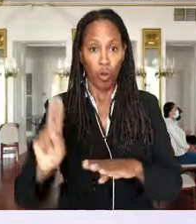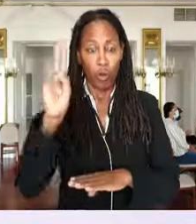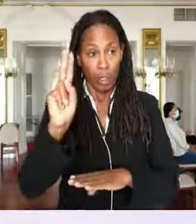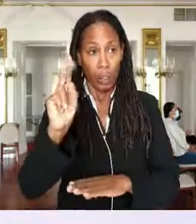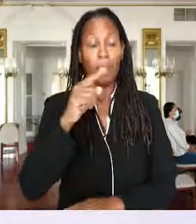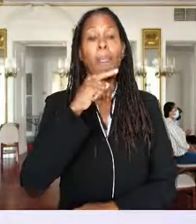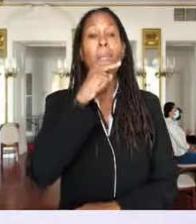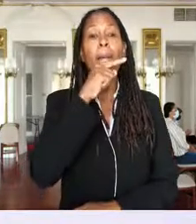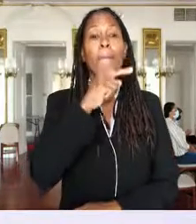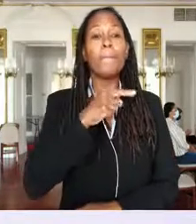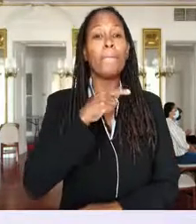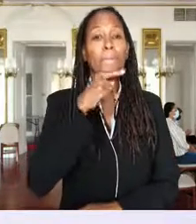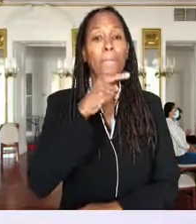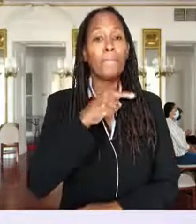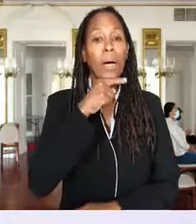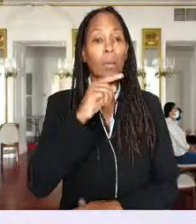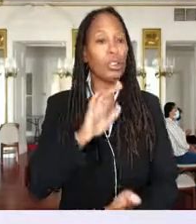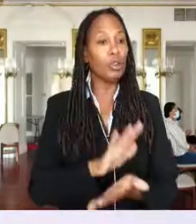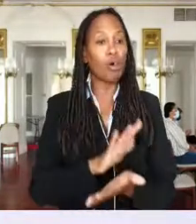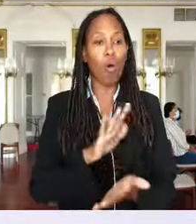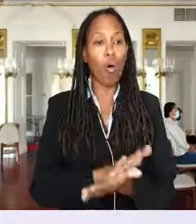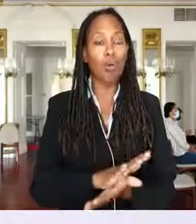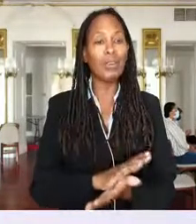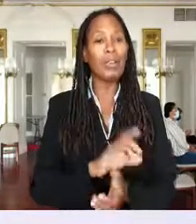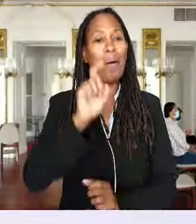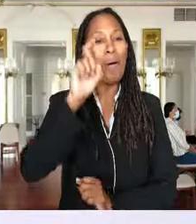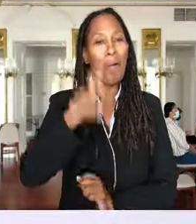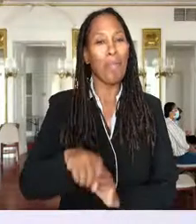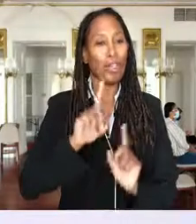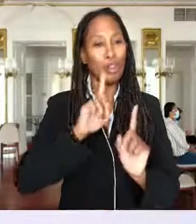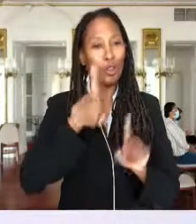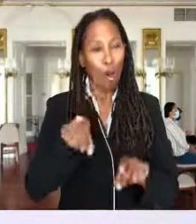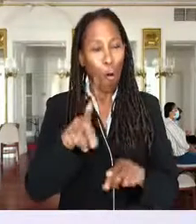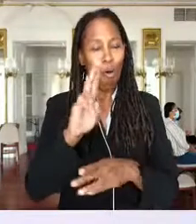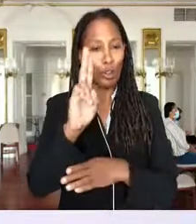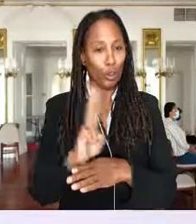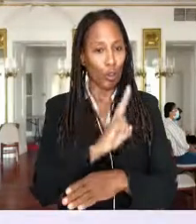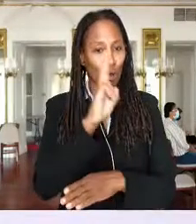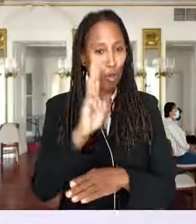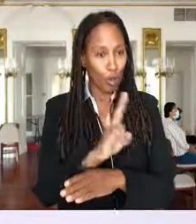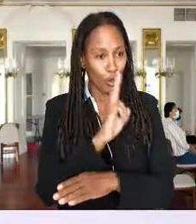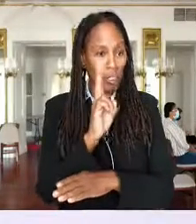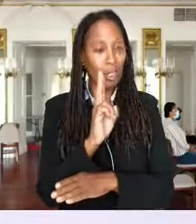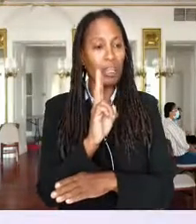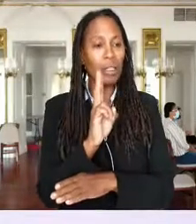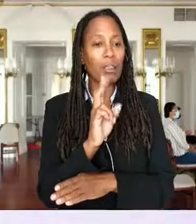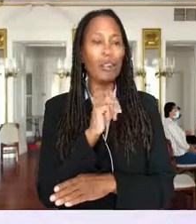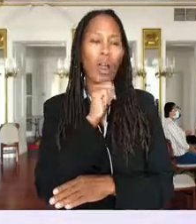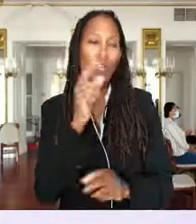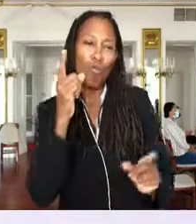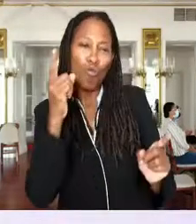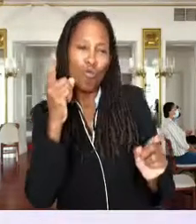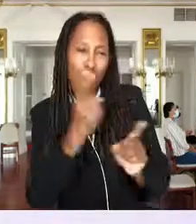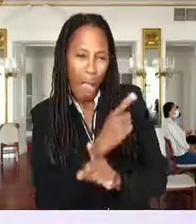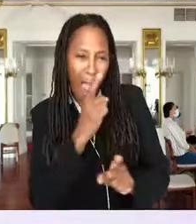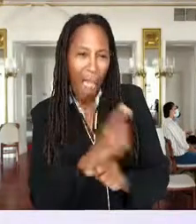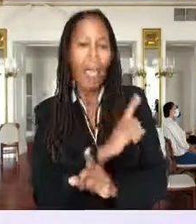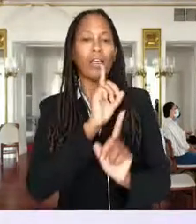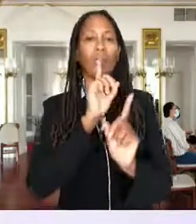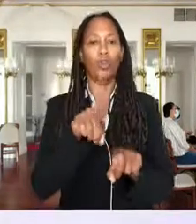public schools are not optional. You just have to be in school. The university is not you don't have a right to go to the